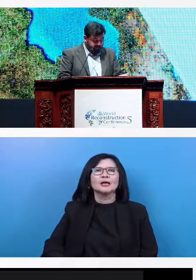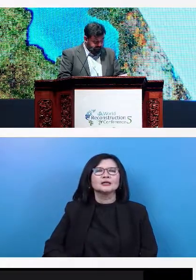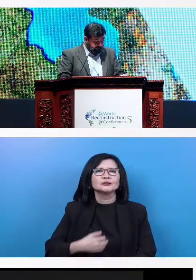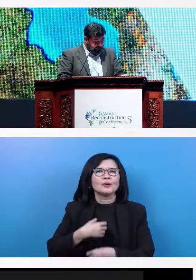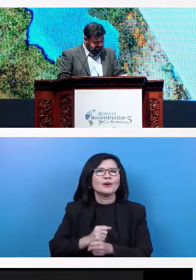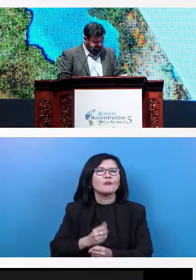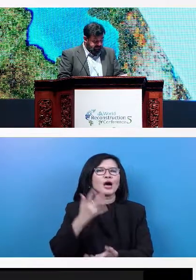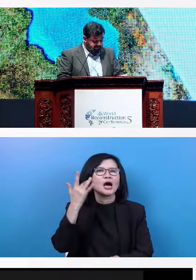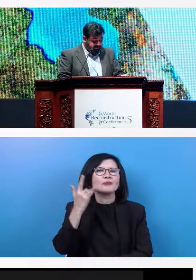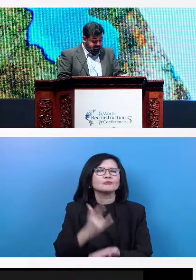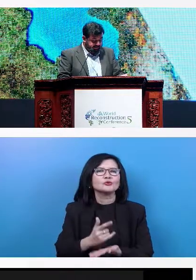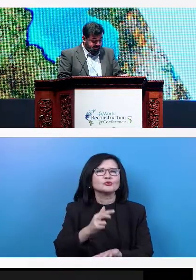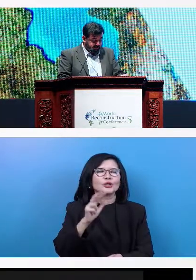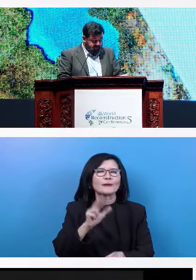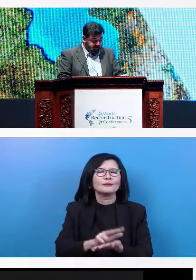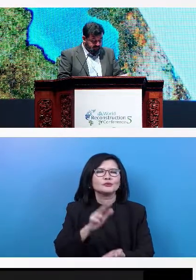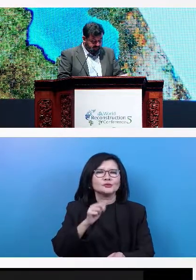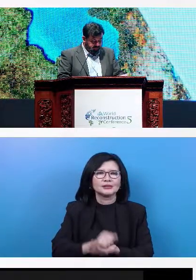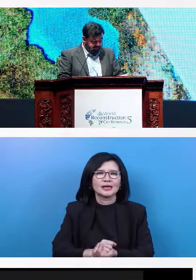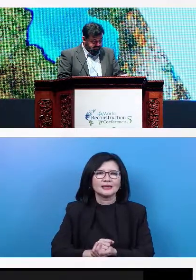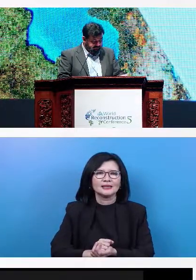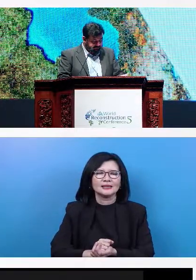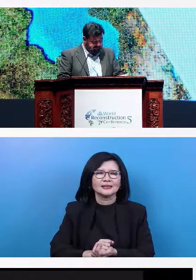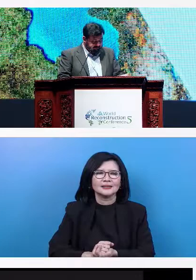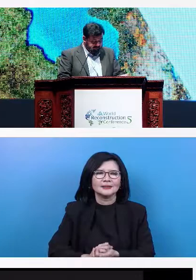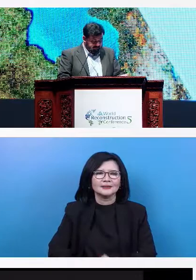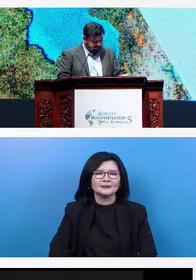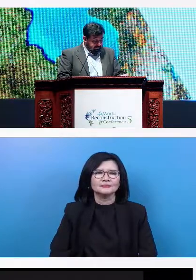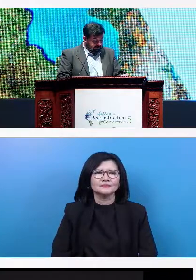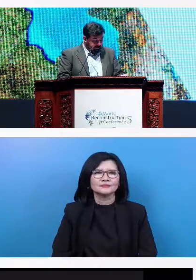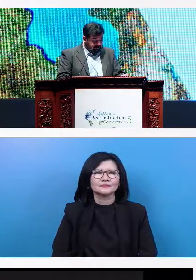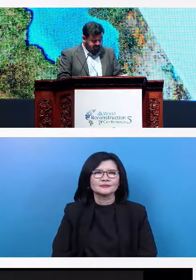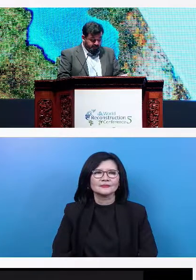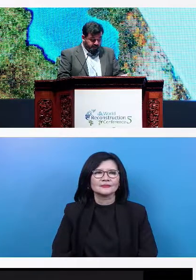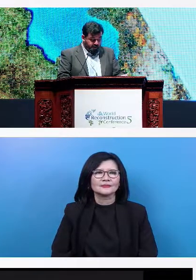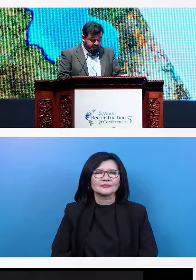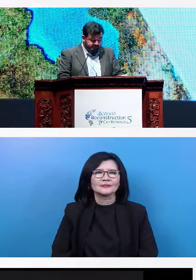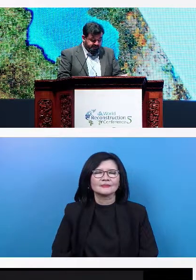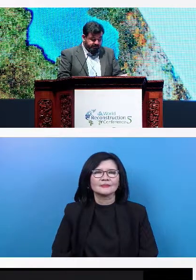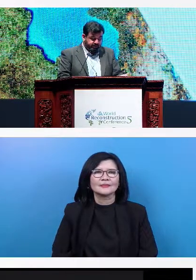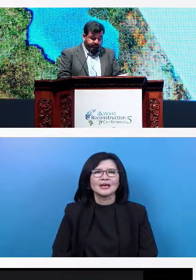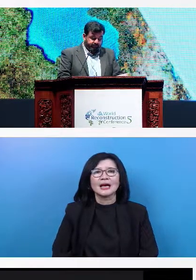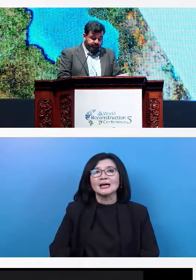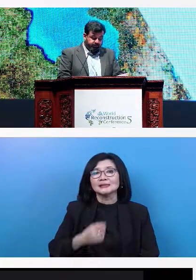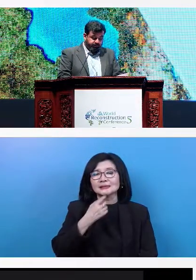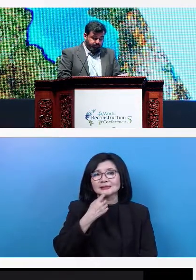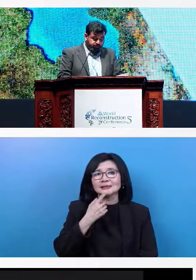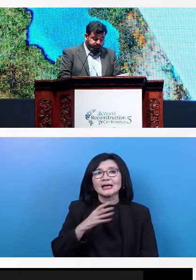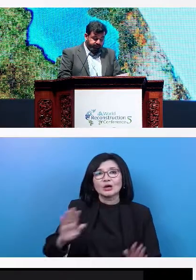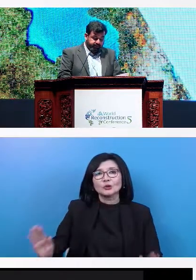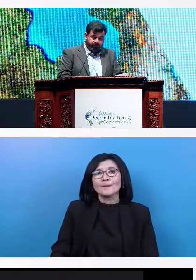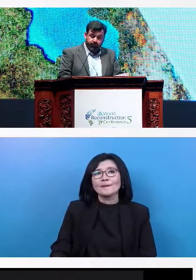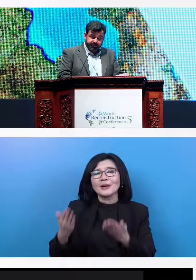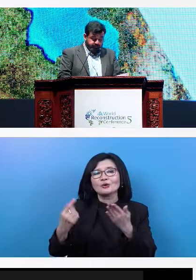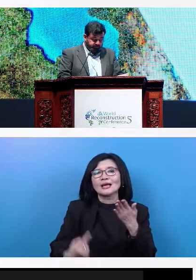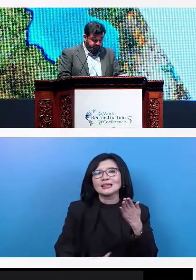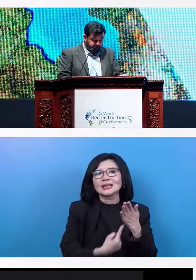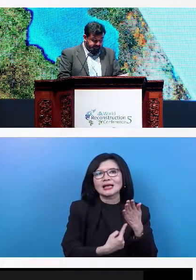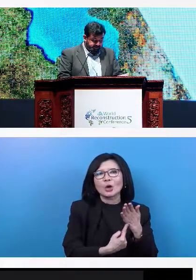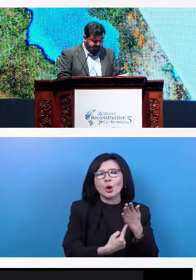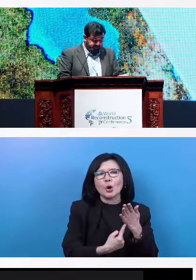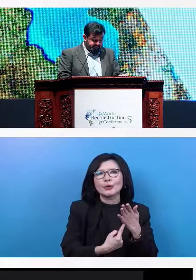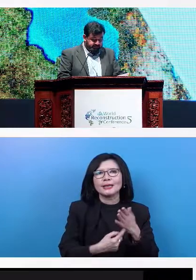uncertainty, such as emerging and enabling technologies, and developing organizational infrastructure, social and